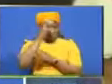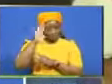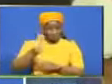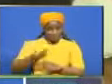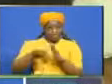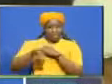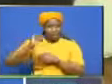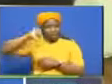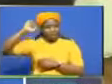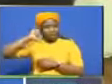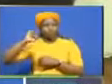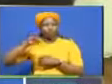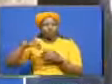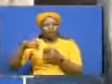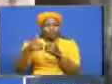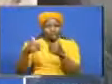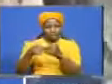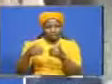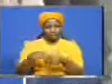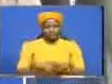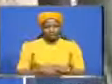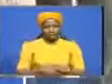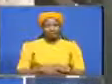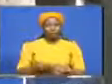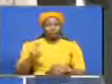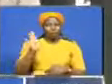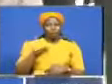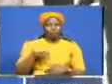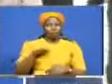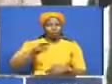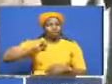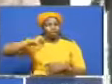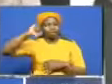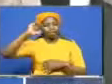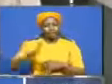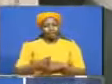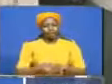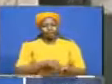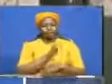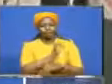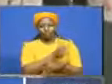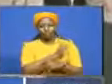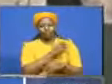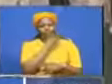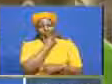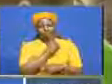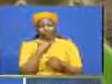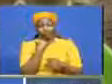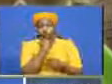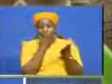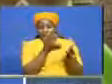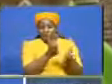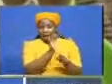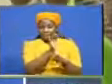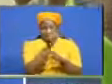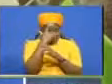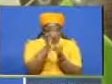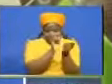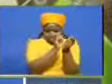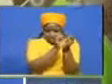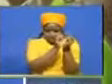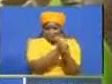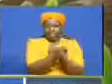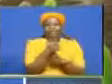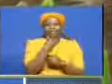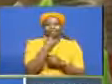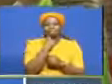space, women in the political arena. The women leaders cautioning their male counterparts who are now calling for the amendments, terming